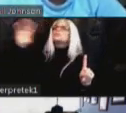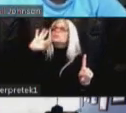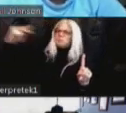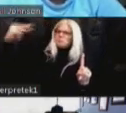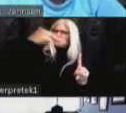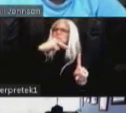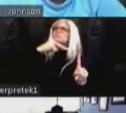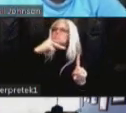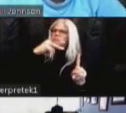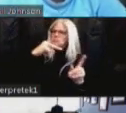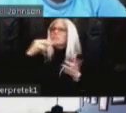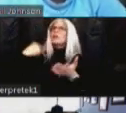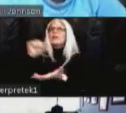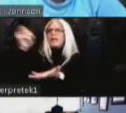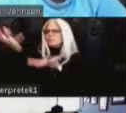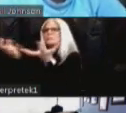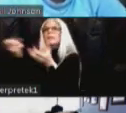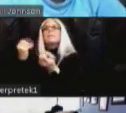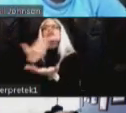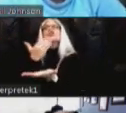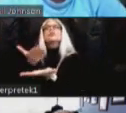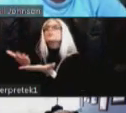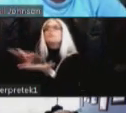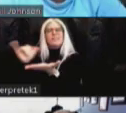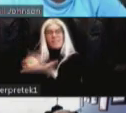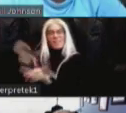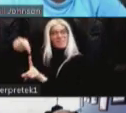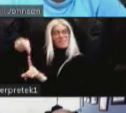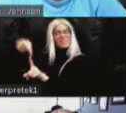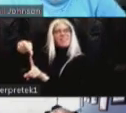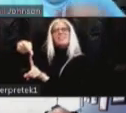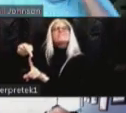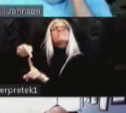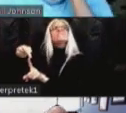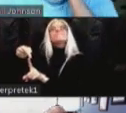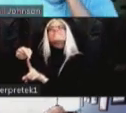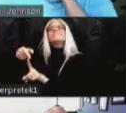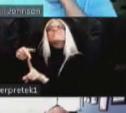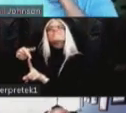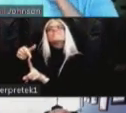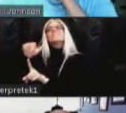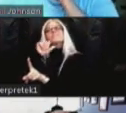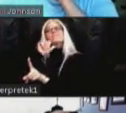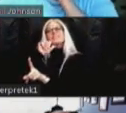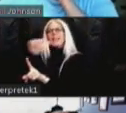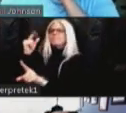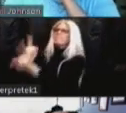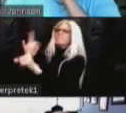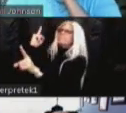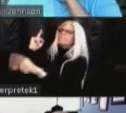that are not going to be sort of ideally placed to deal with the challenges that we have.